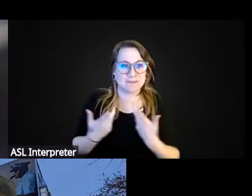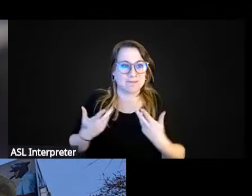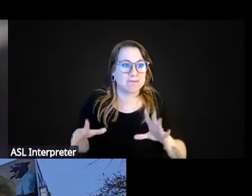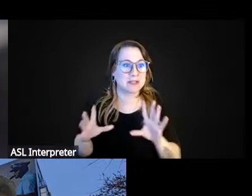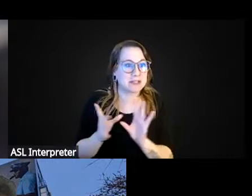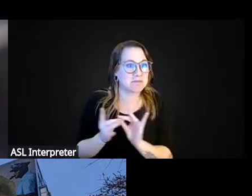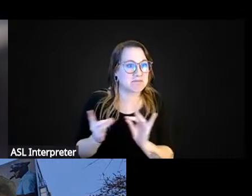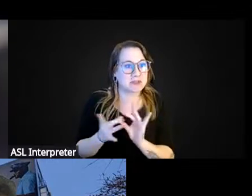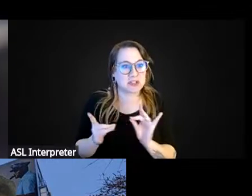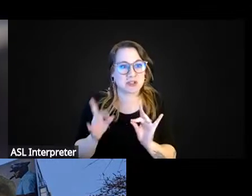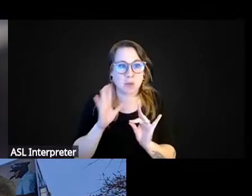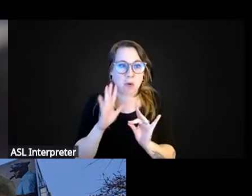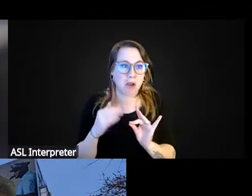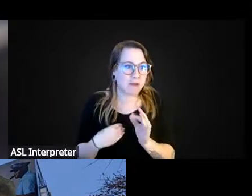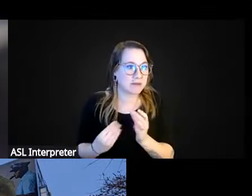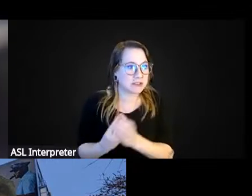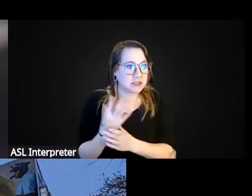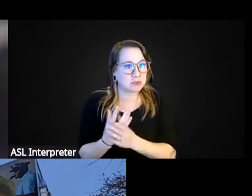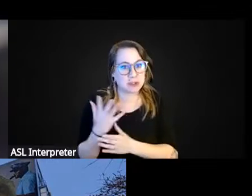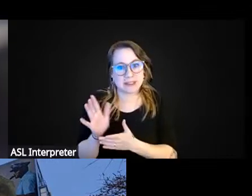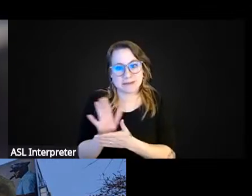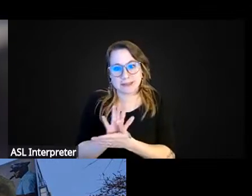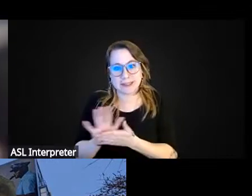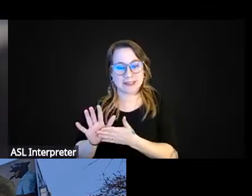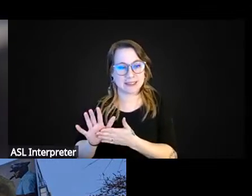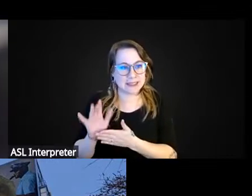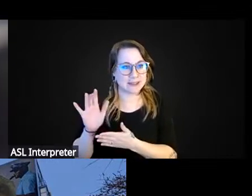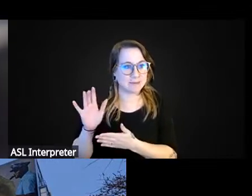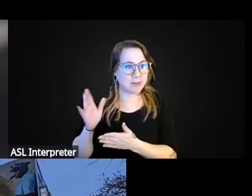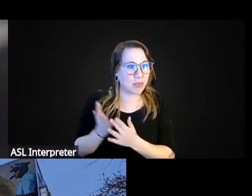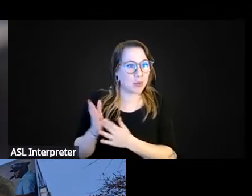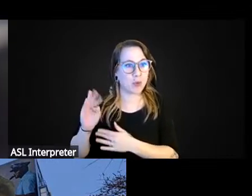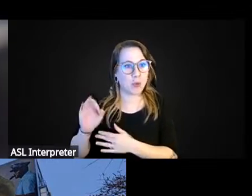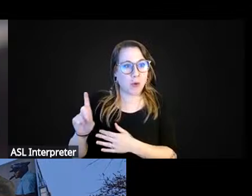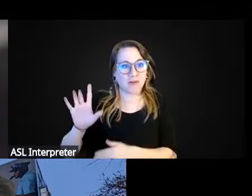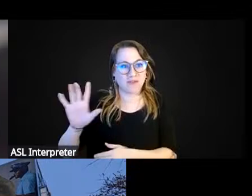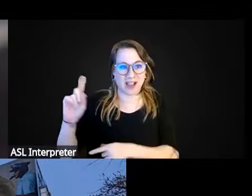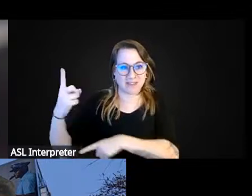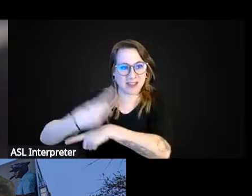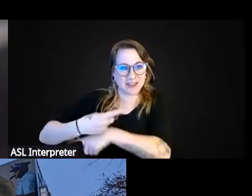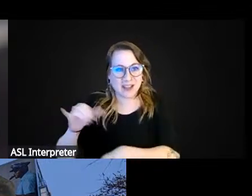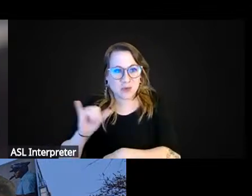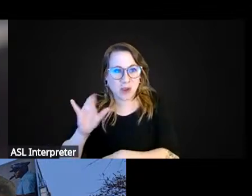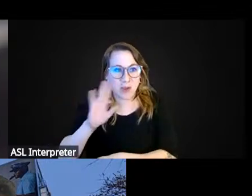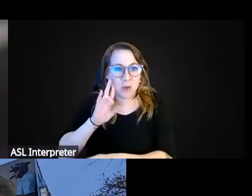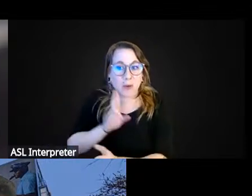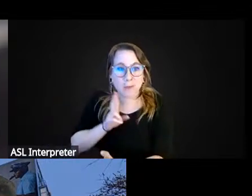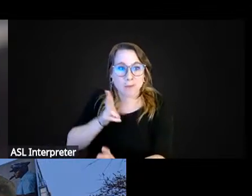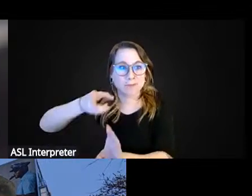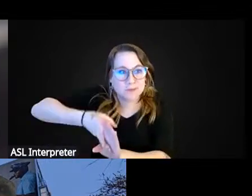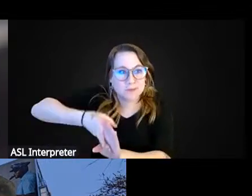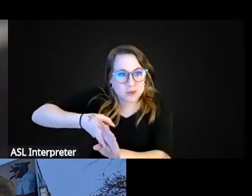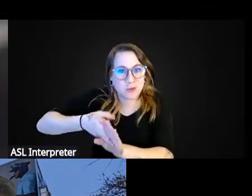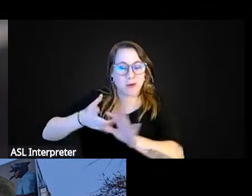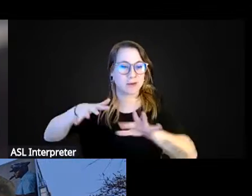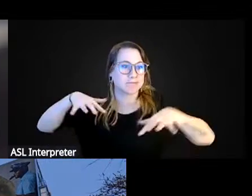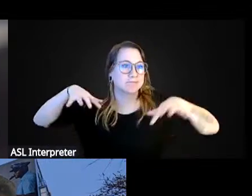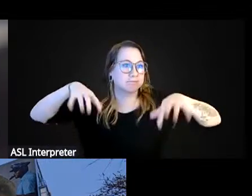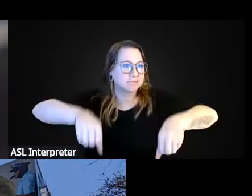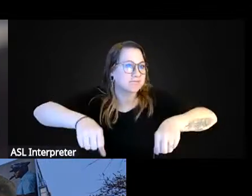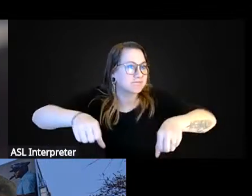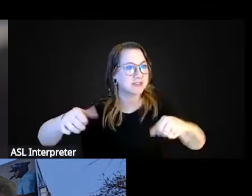another spring clean throughout Ward 5 that day. So we're all just going to join hands and get out here and clean up.